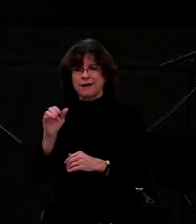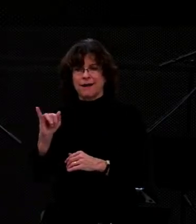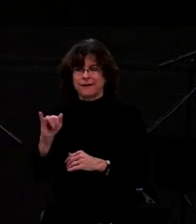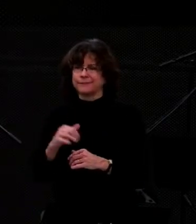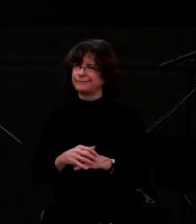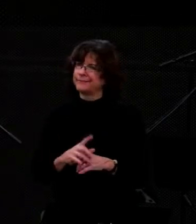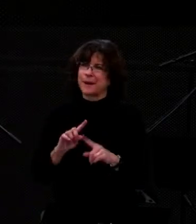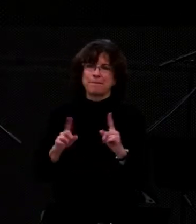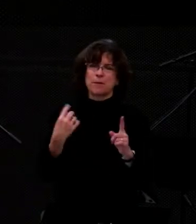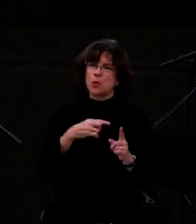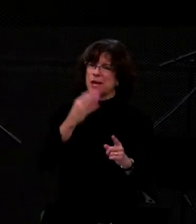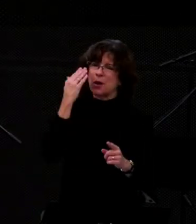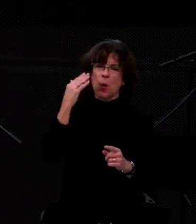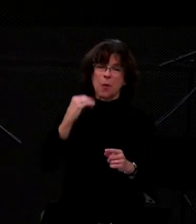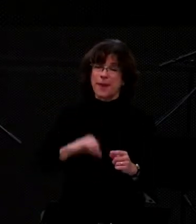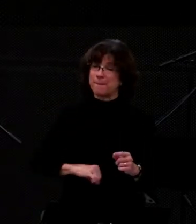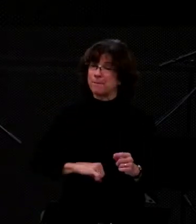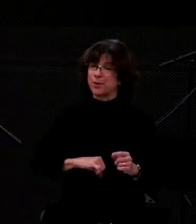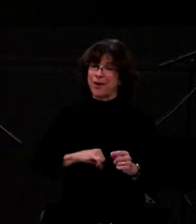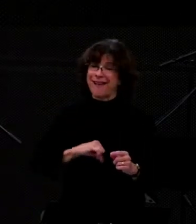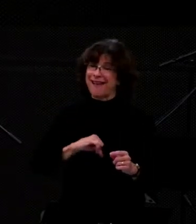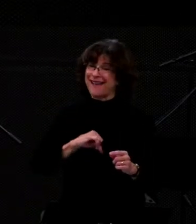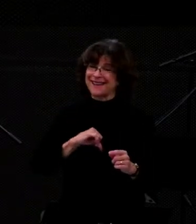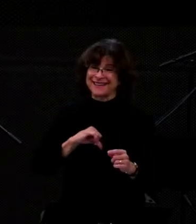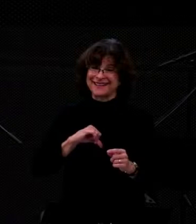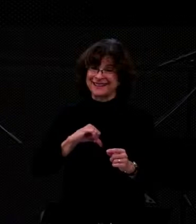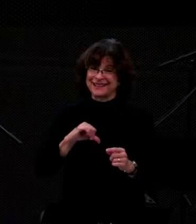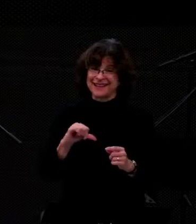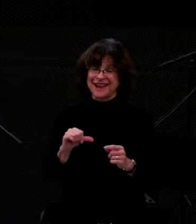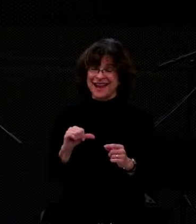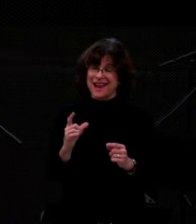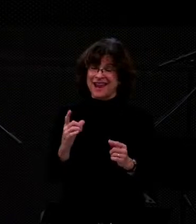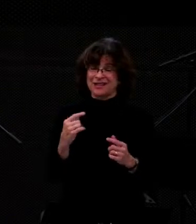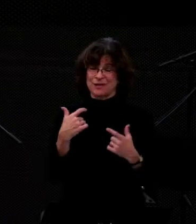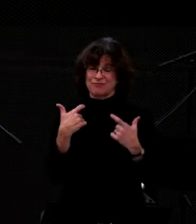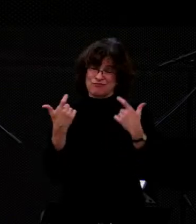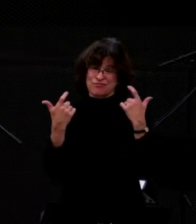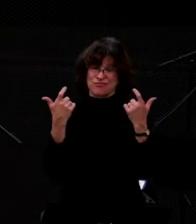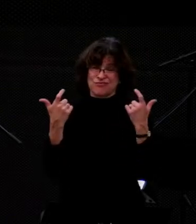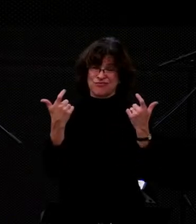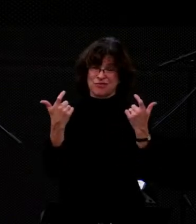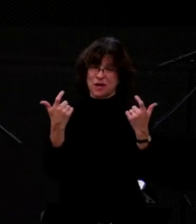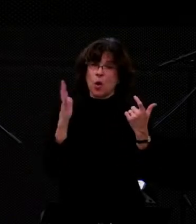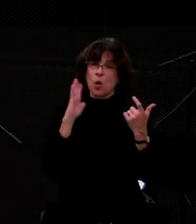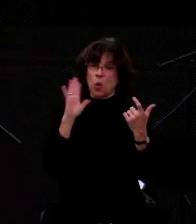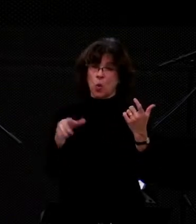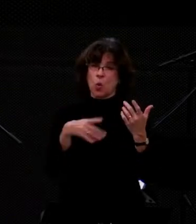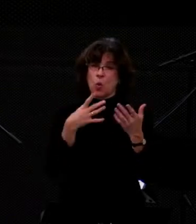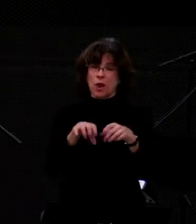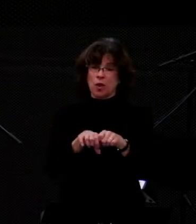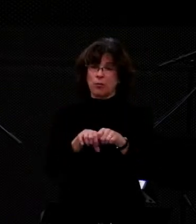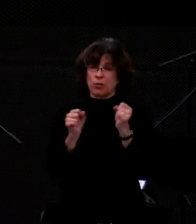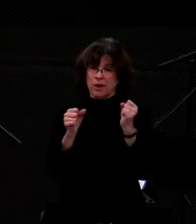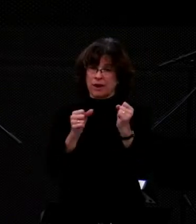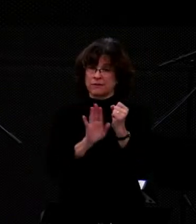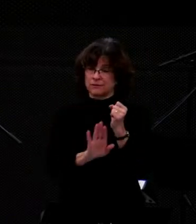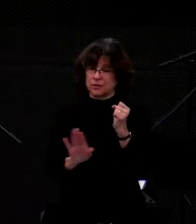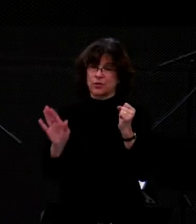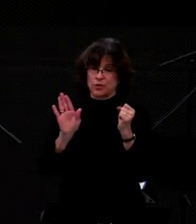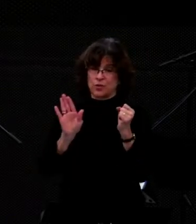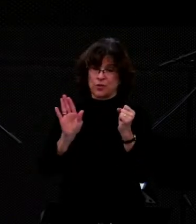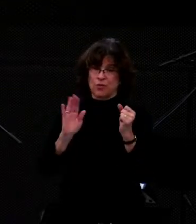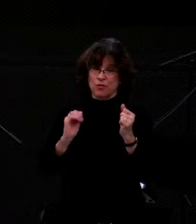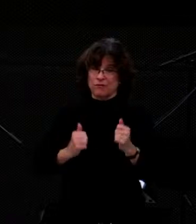before destruction and a haughty spirit before the fall. How do you think it's going to end for Haman? Yeah, not so good.